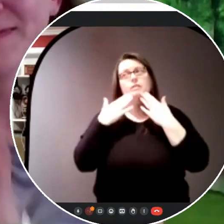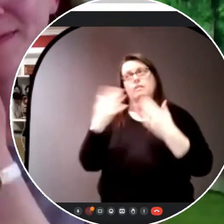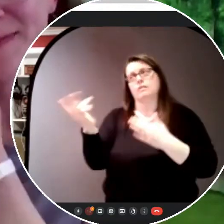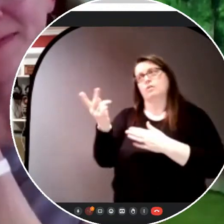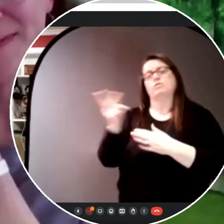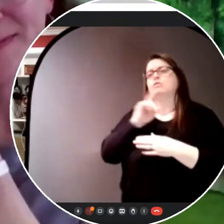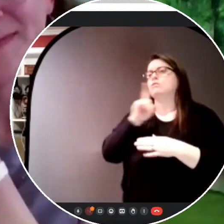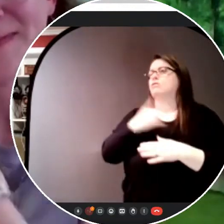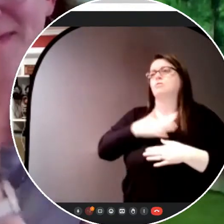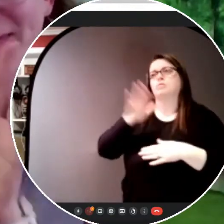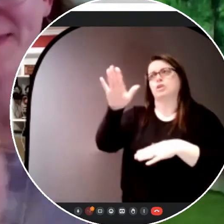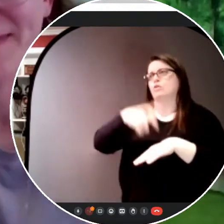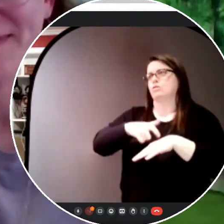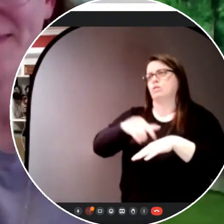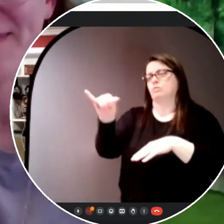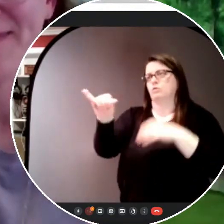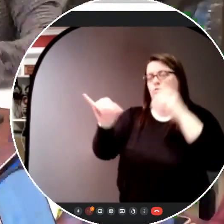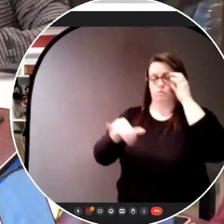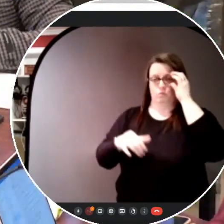Merci beaucoup. Merci beaucoup.